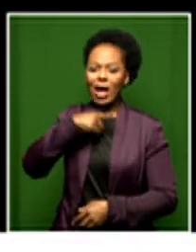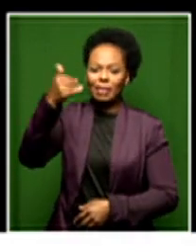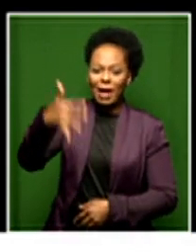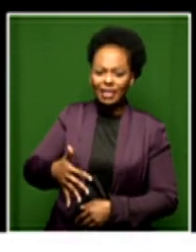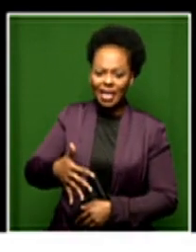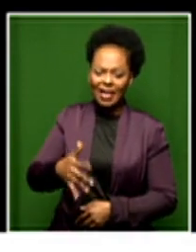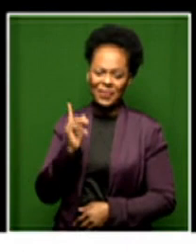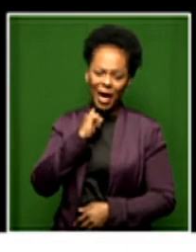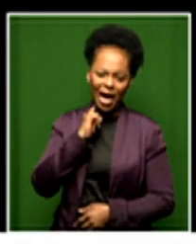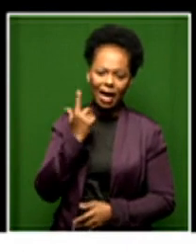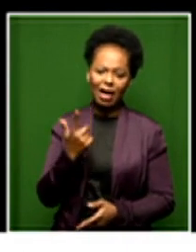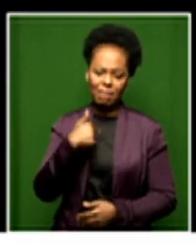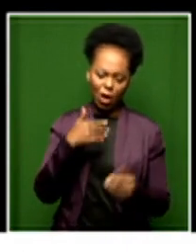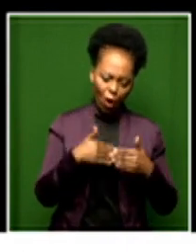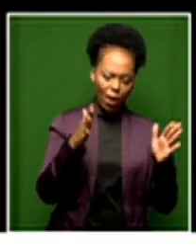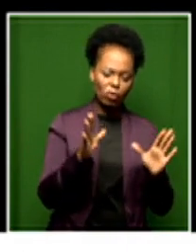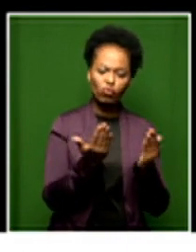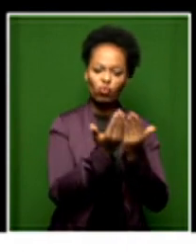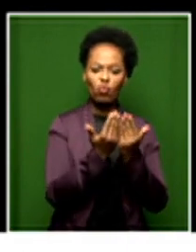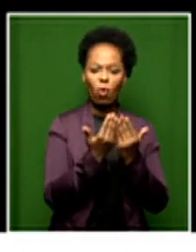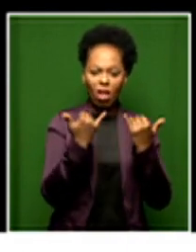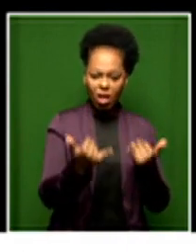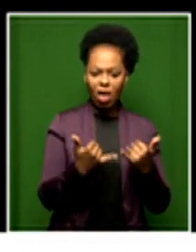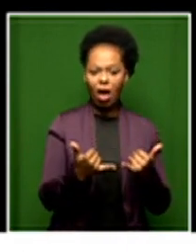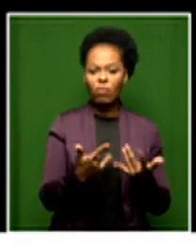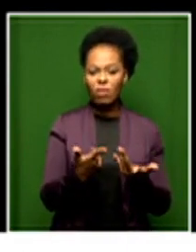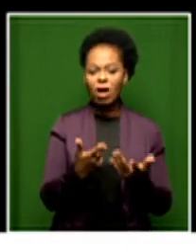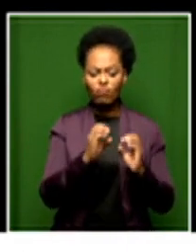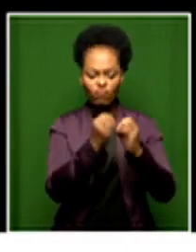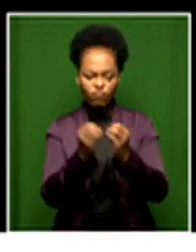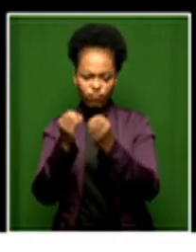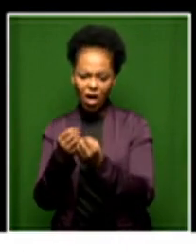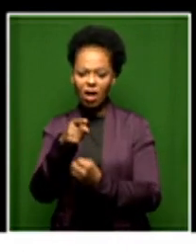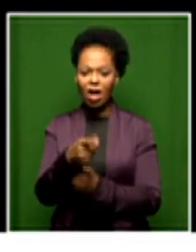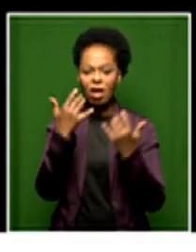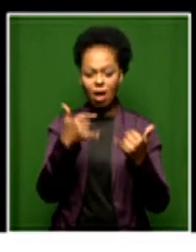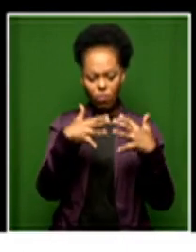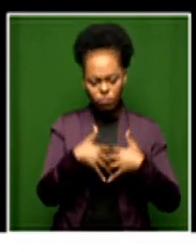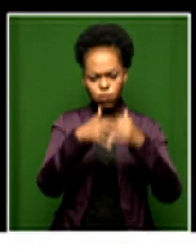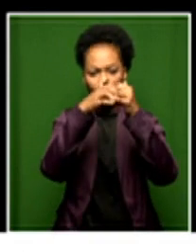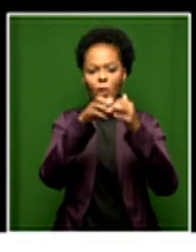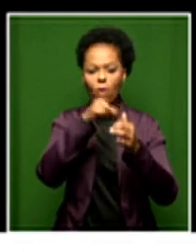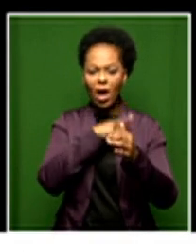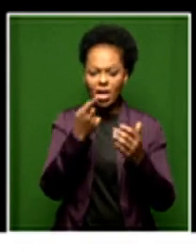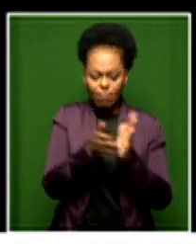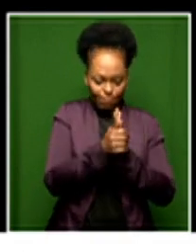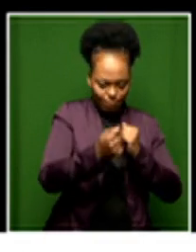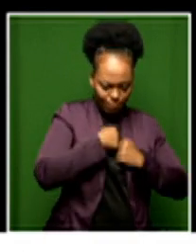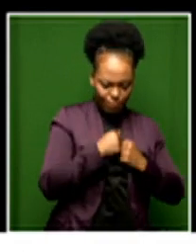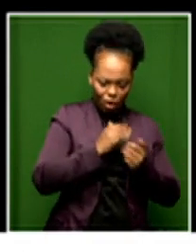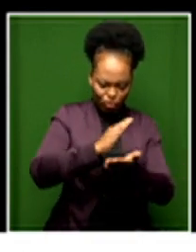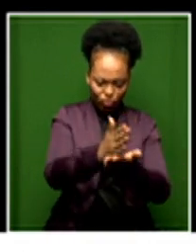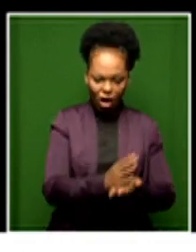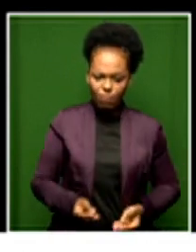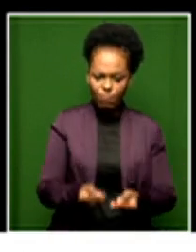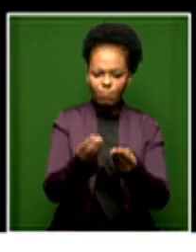me opening up cooking schools, culinary organizations, is for me to give them what I have at an